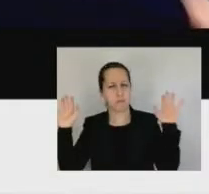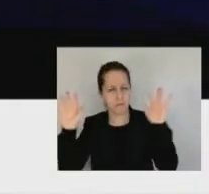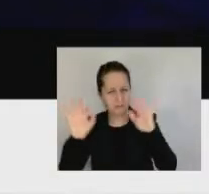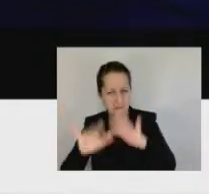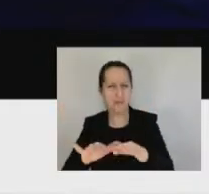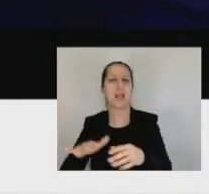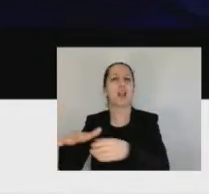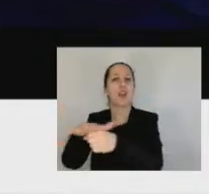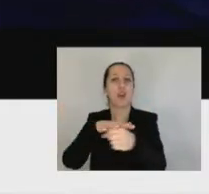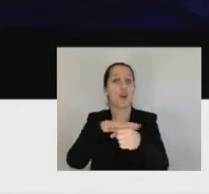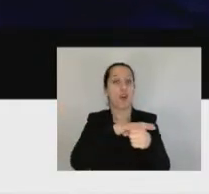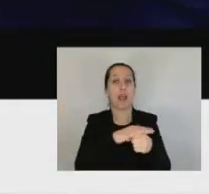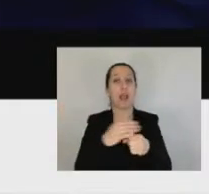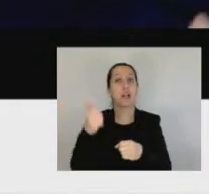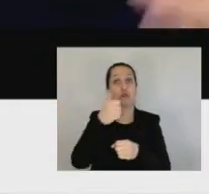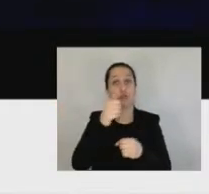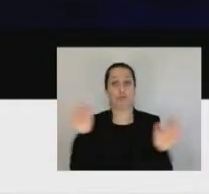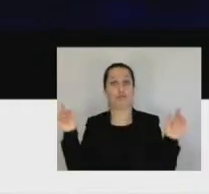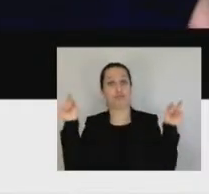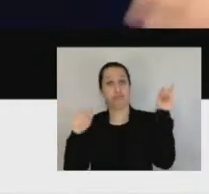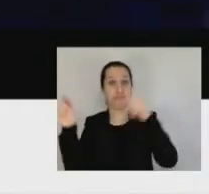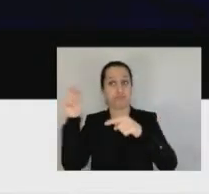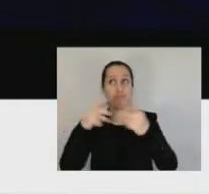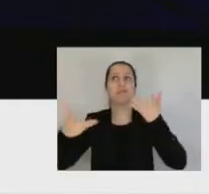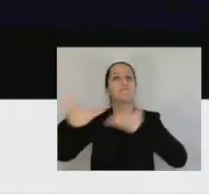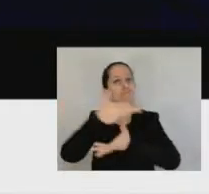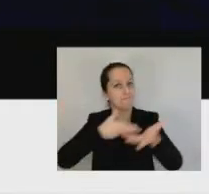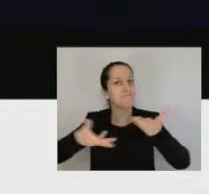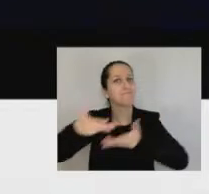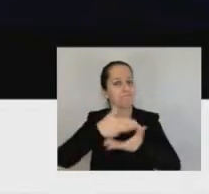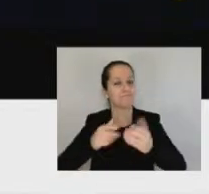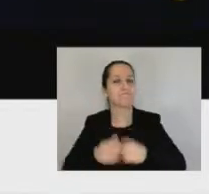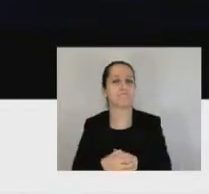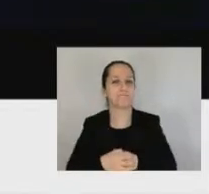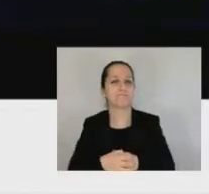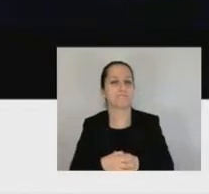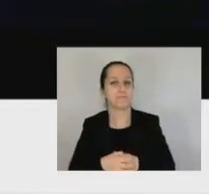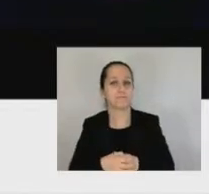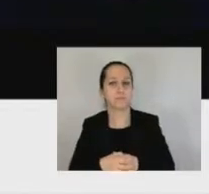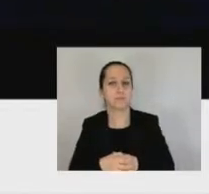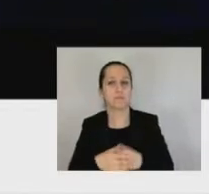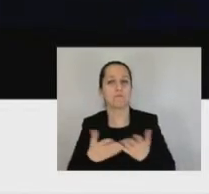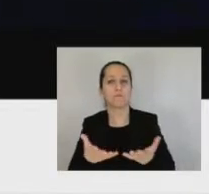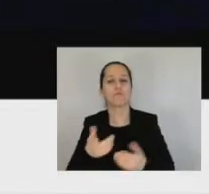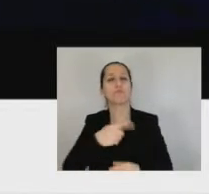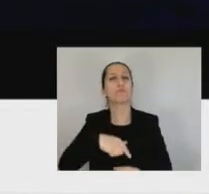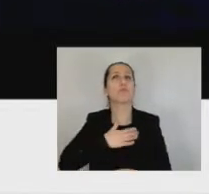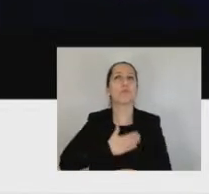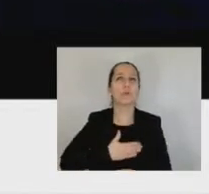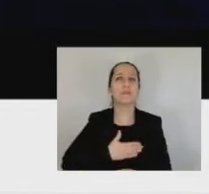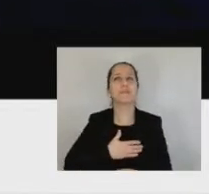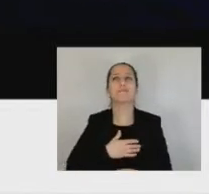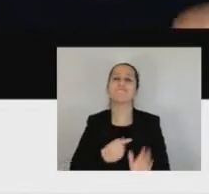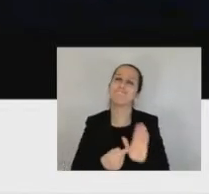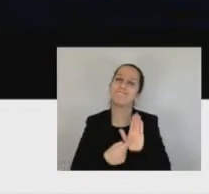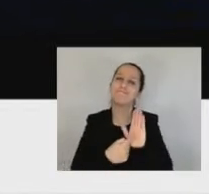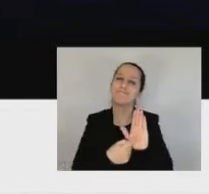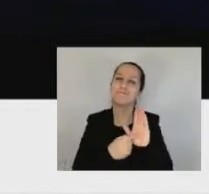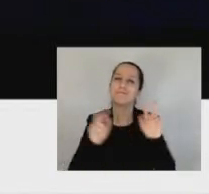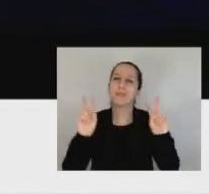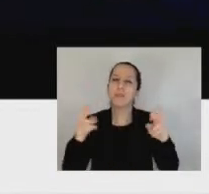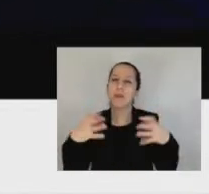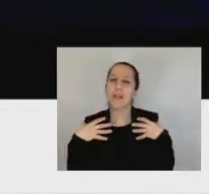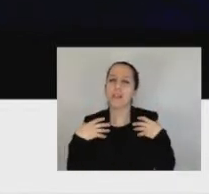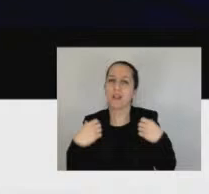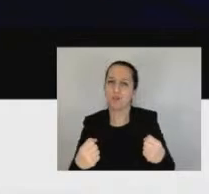the mayors meeting, and these are important spaces to be strengthened. There are several